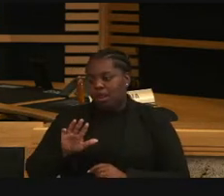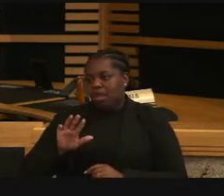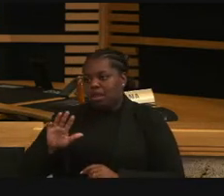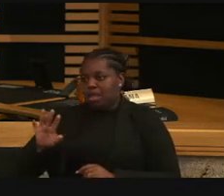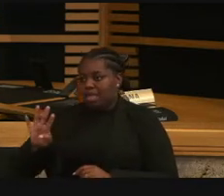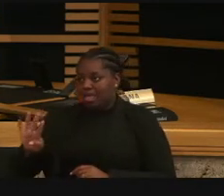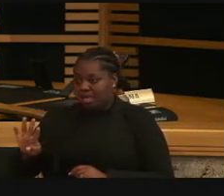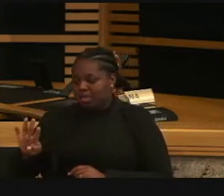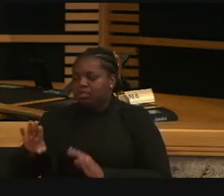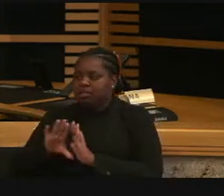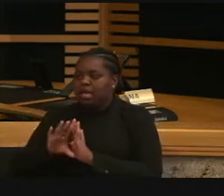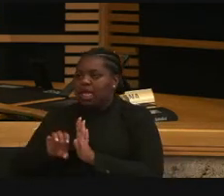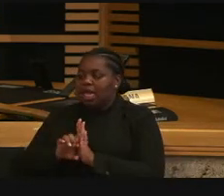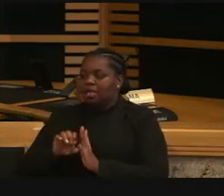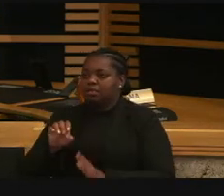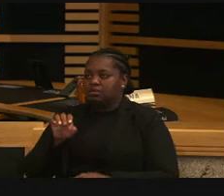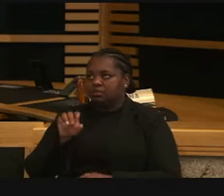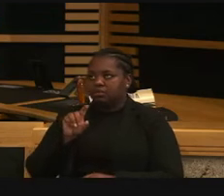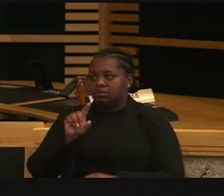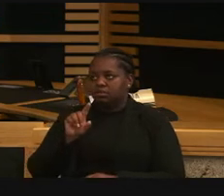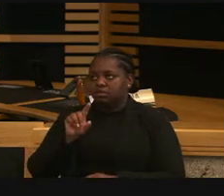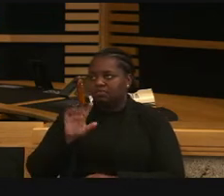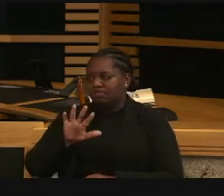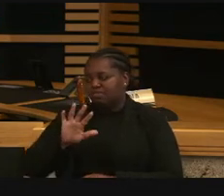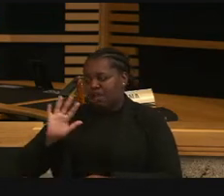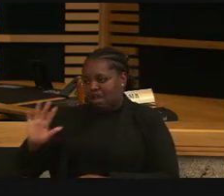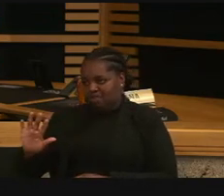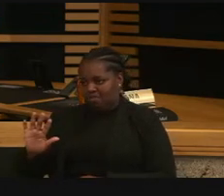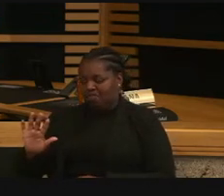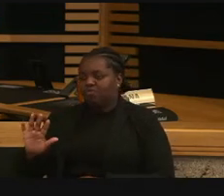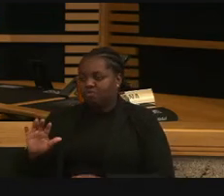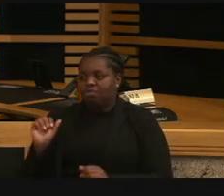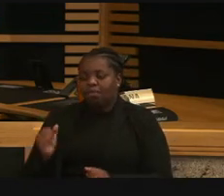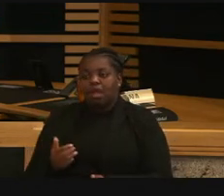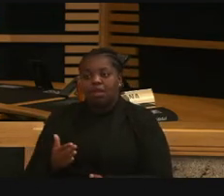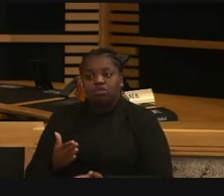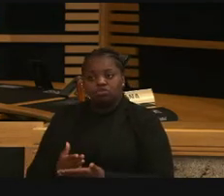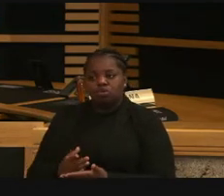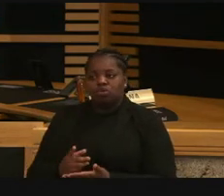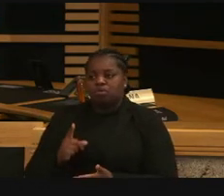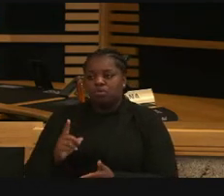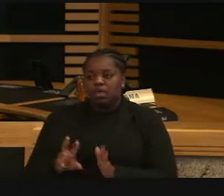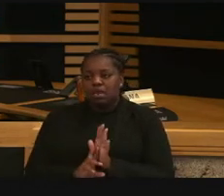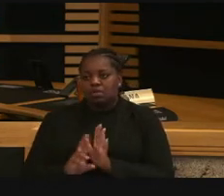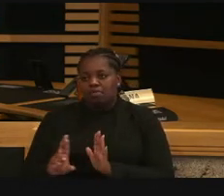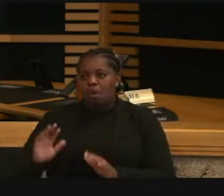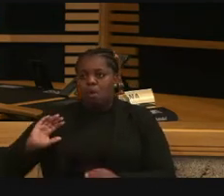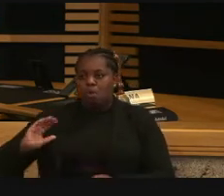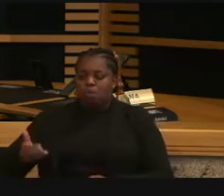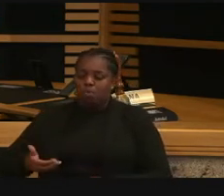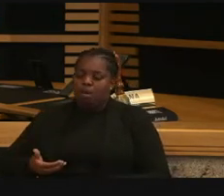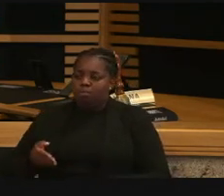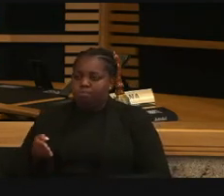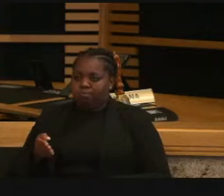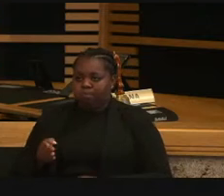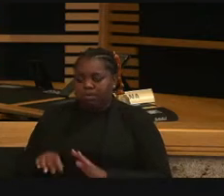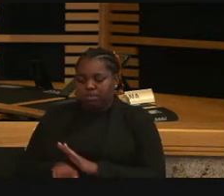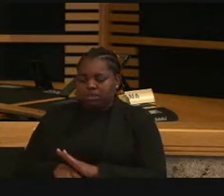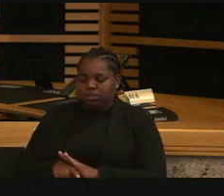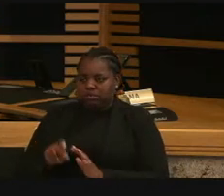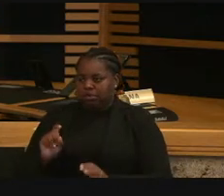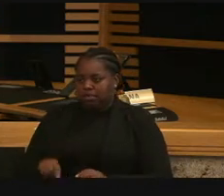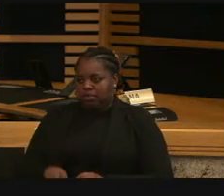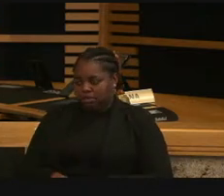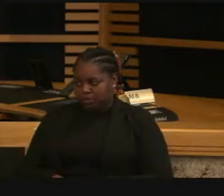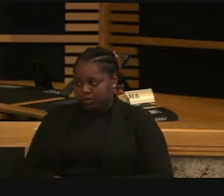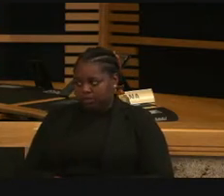1998, Act No. 55 of 1998, ensure the representation of women in the districts, in